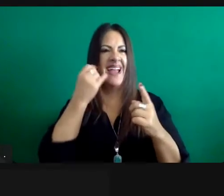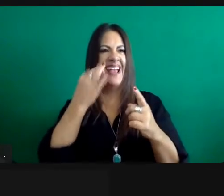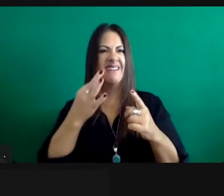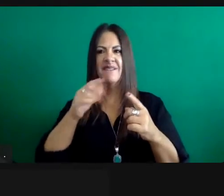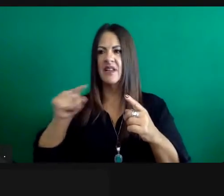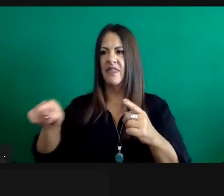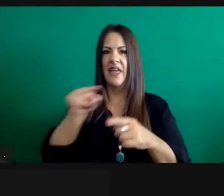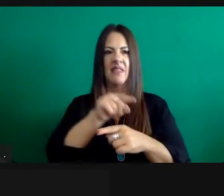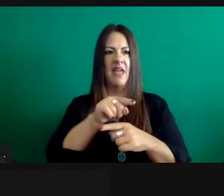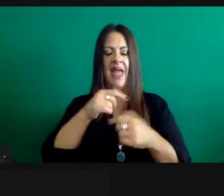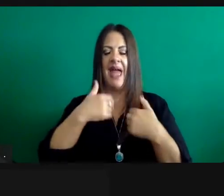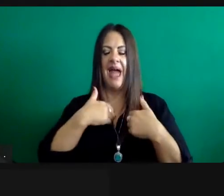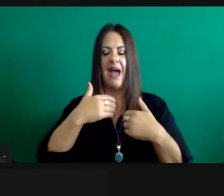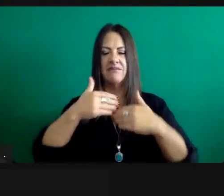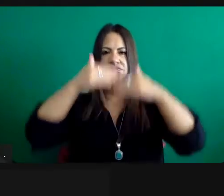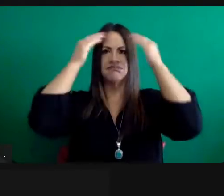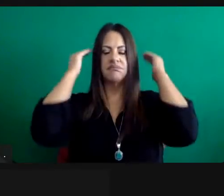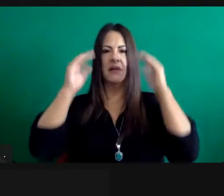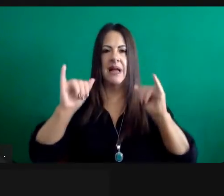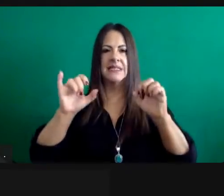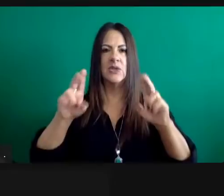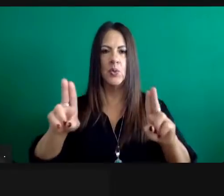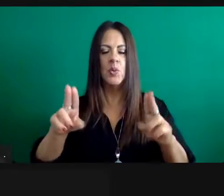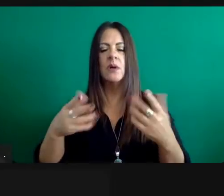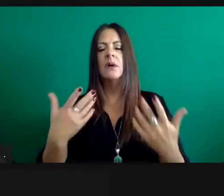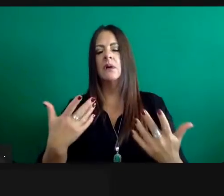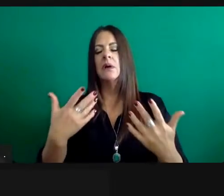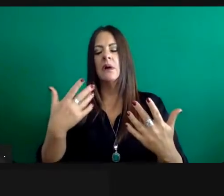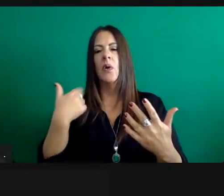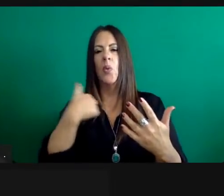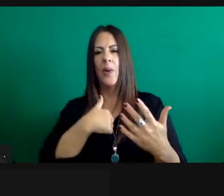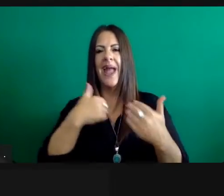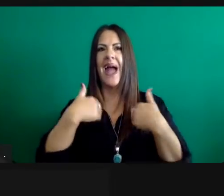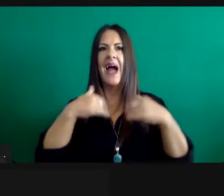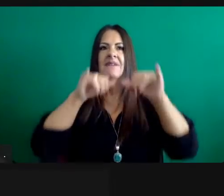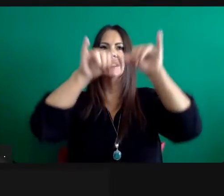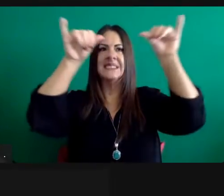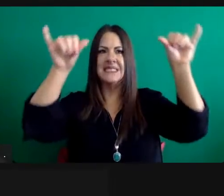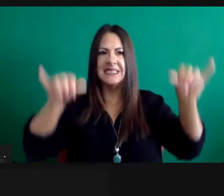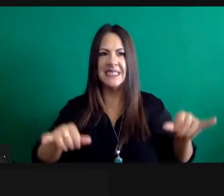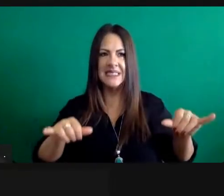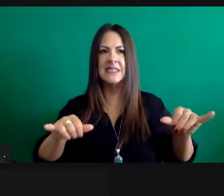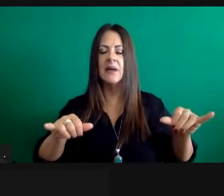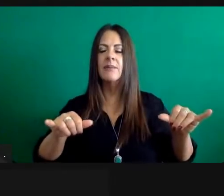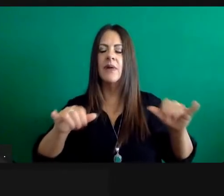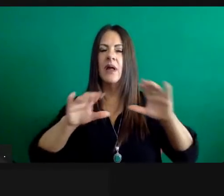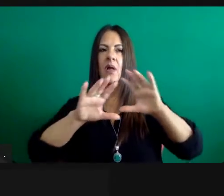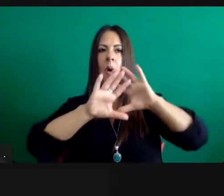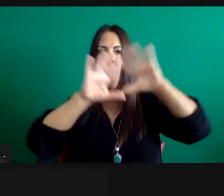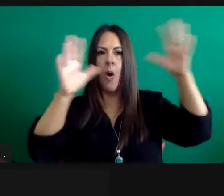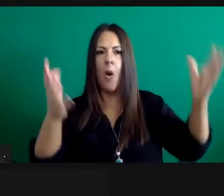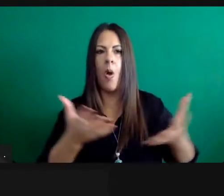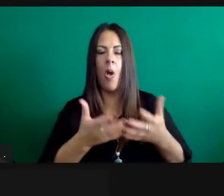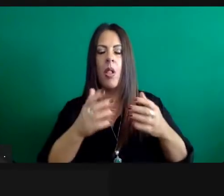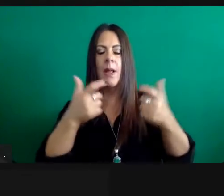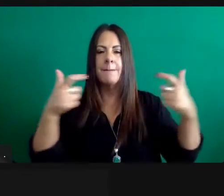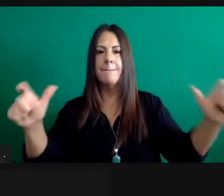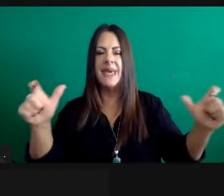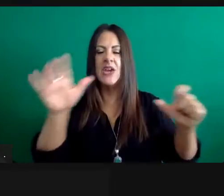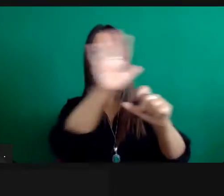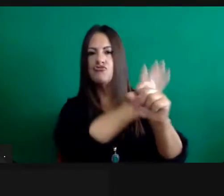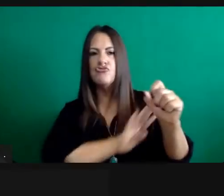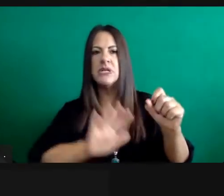their ICUs, that we had a network and a system to move patients thoughtfully from every part of a